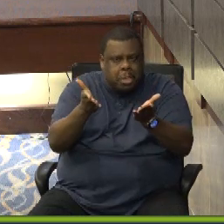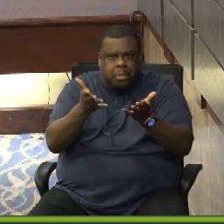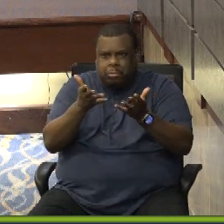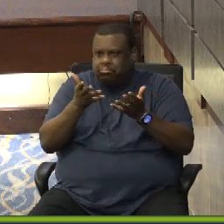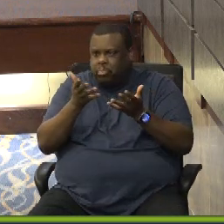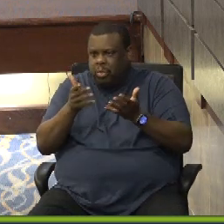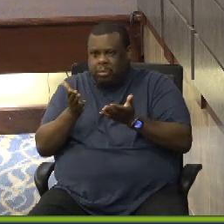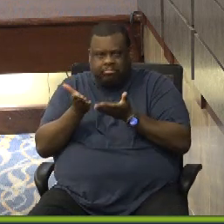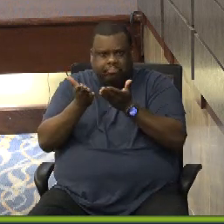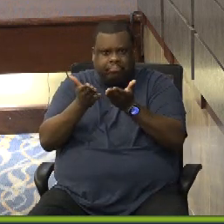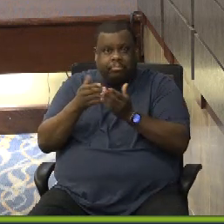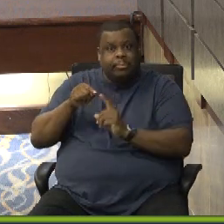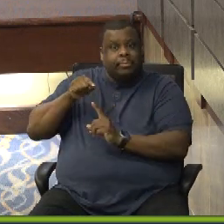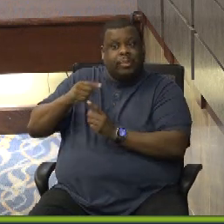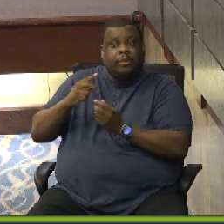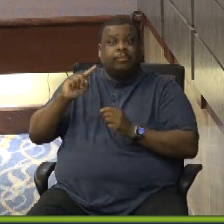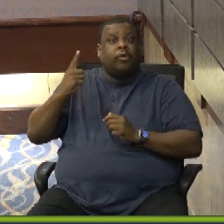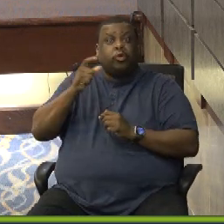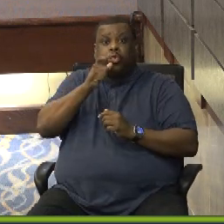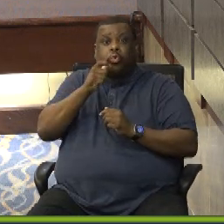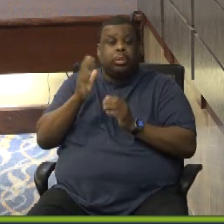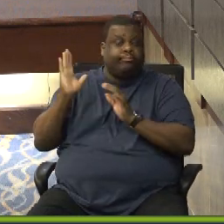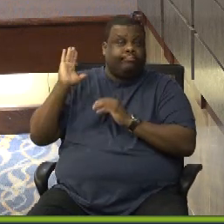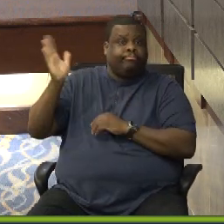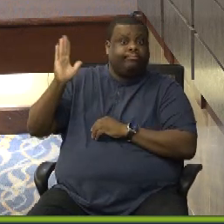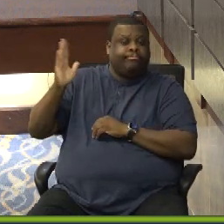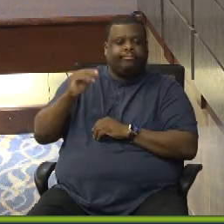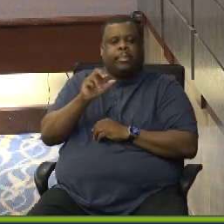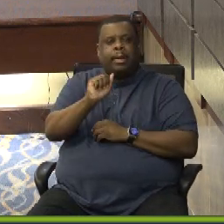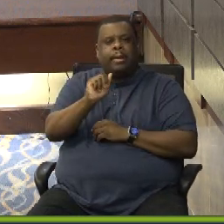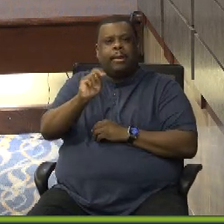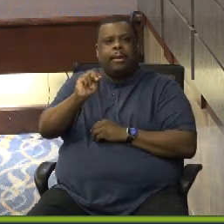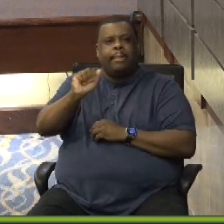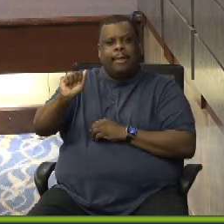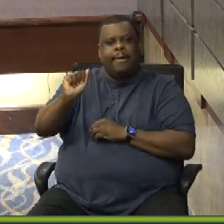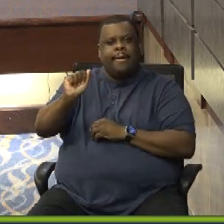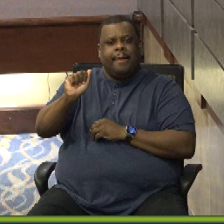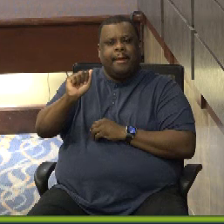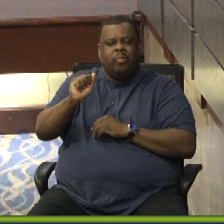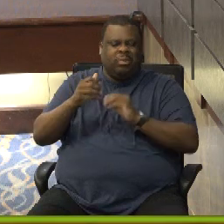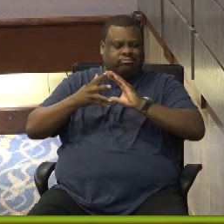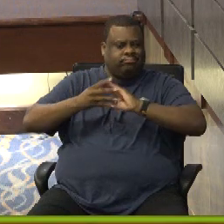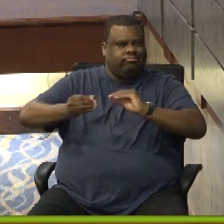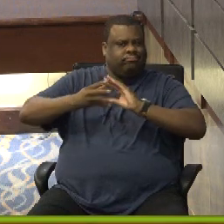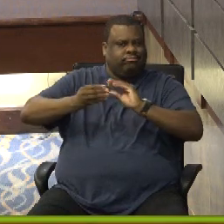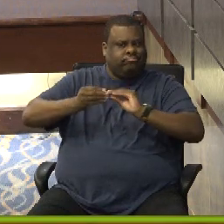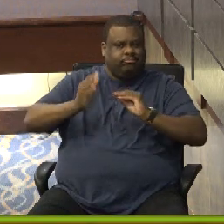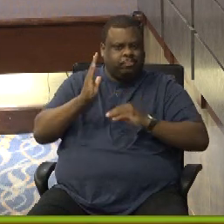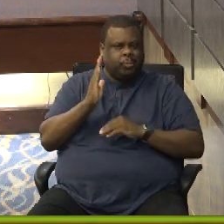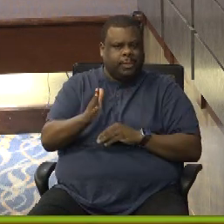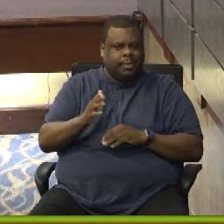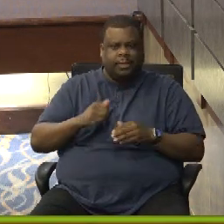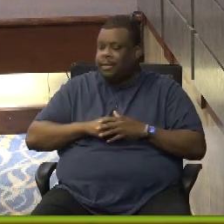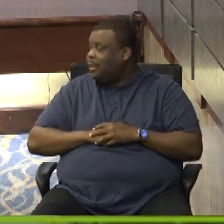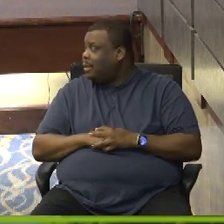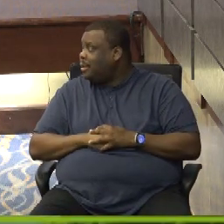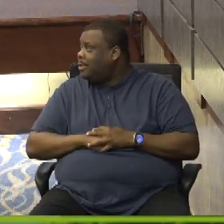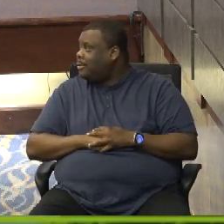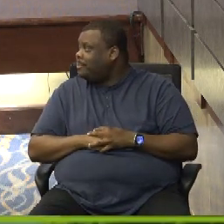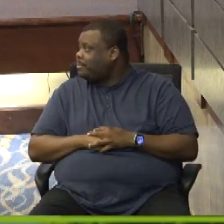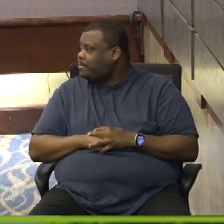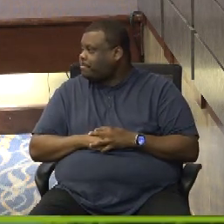Anna. Hello. See if I can, hang on. Let's try this one. There we go. All